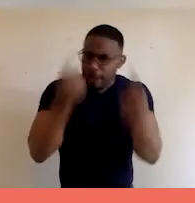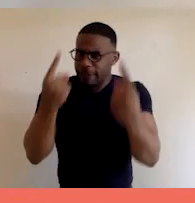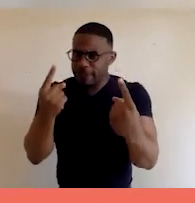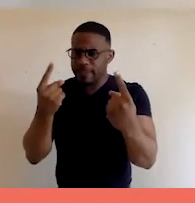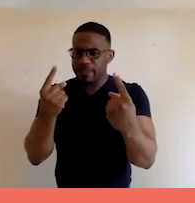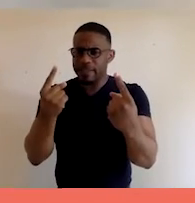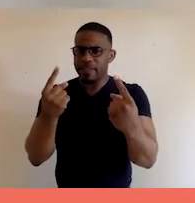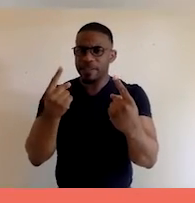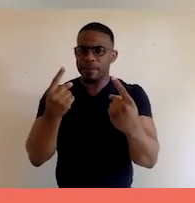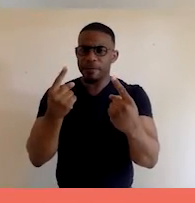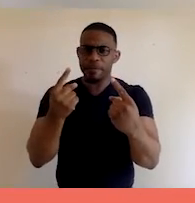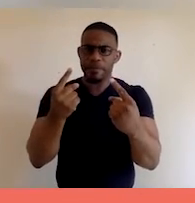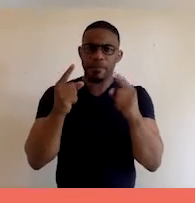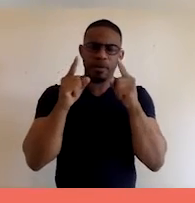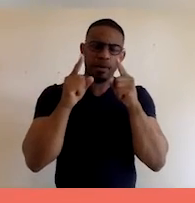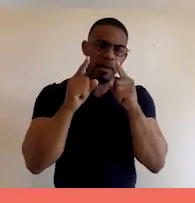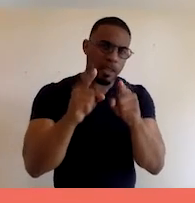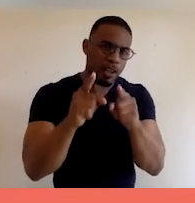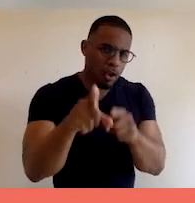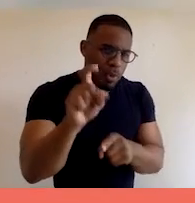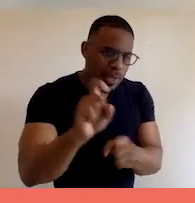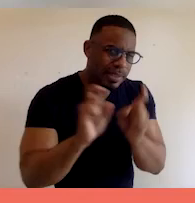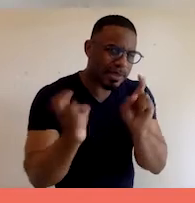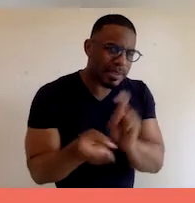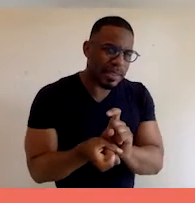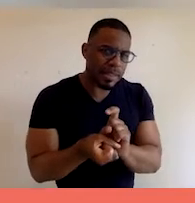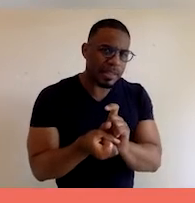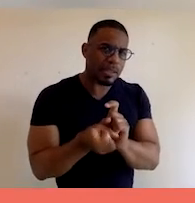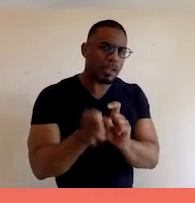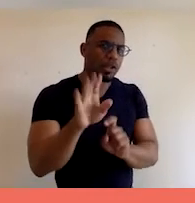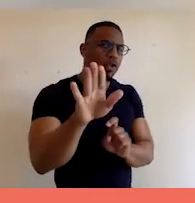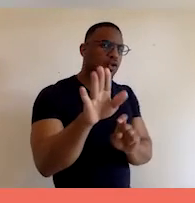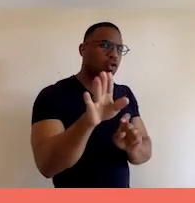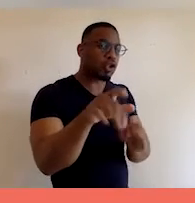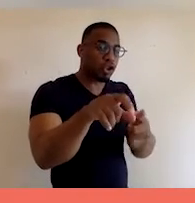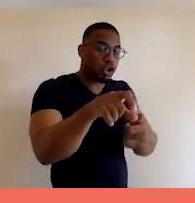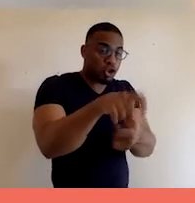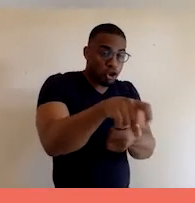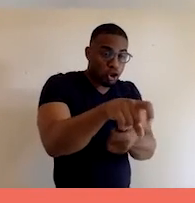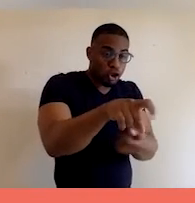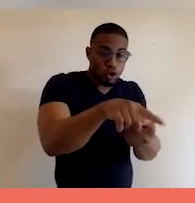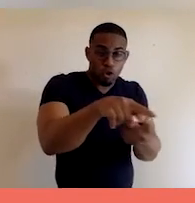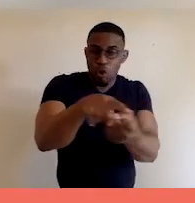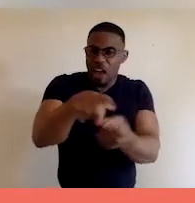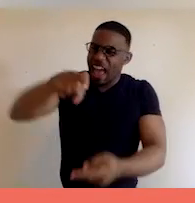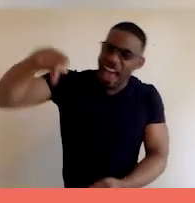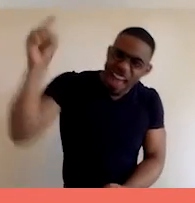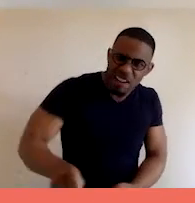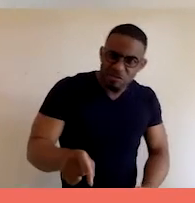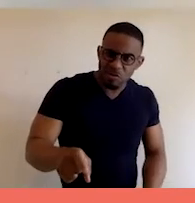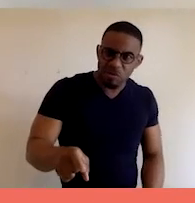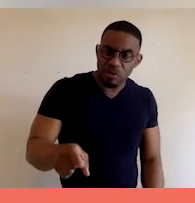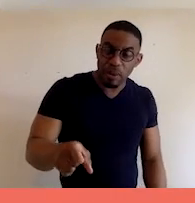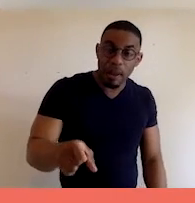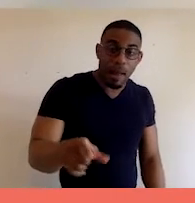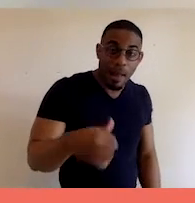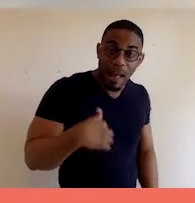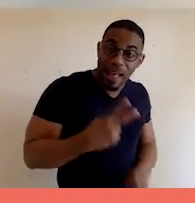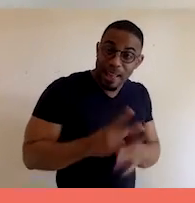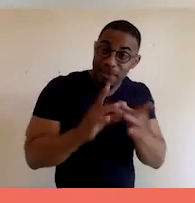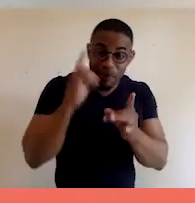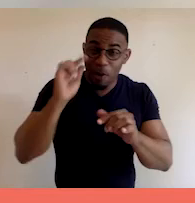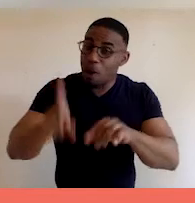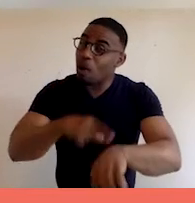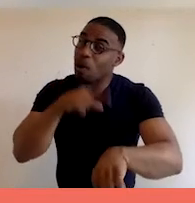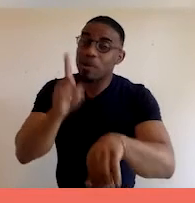Understand, you need to change your shoulds to have tos. I kept saying for a